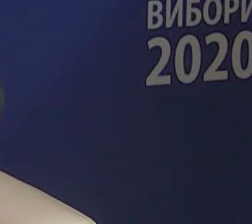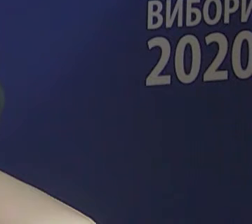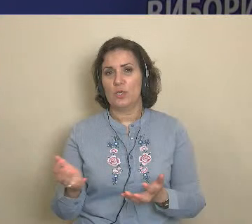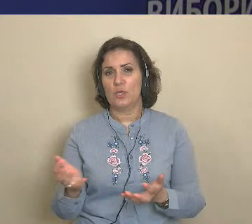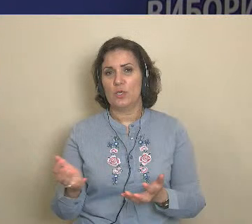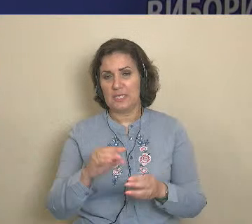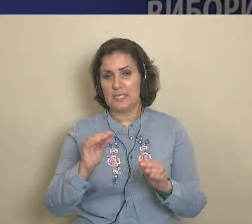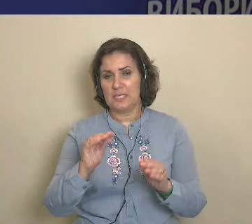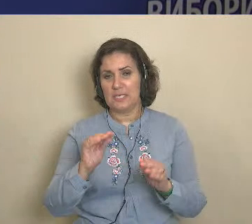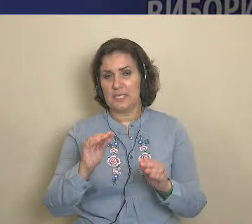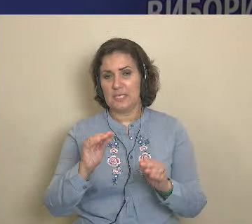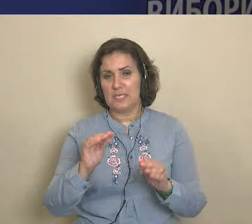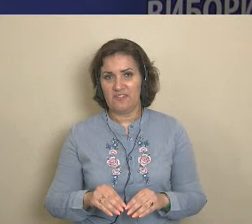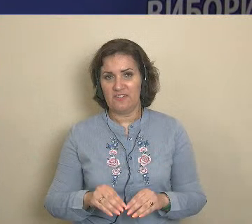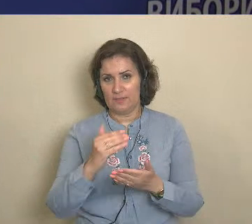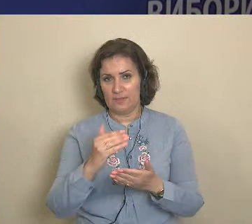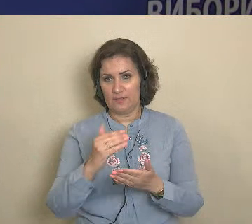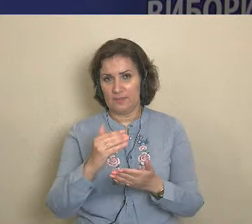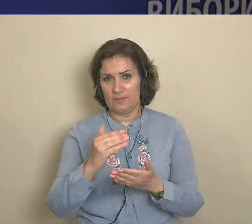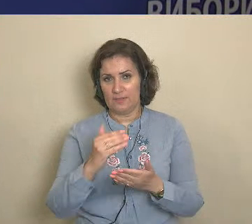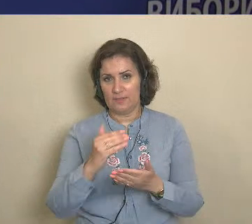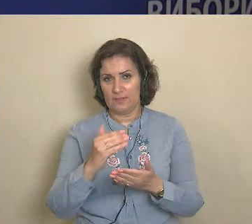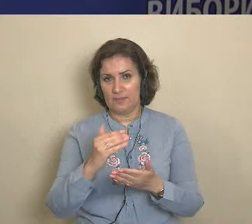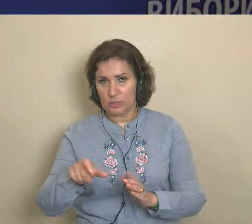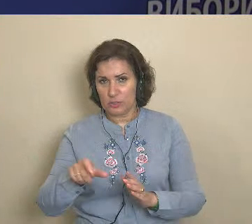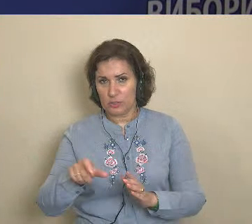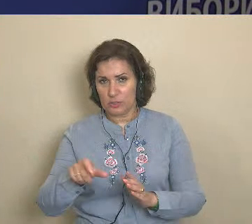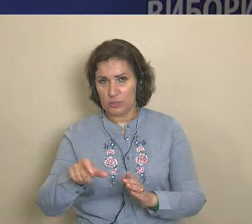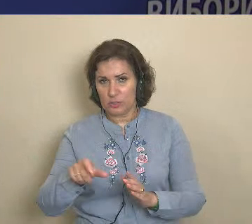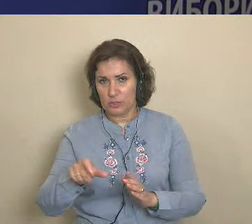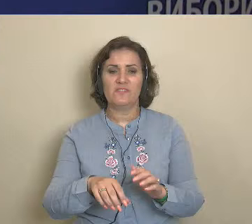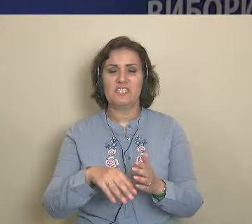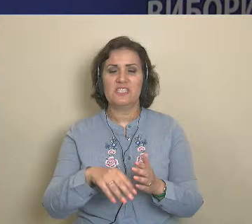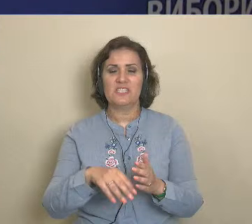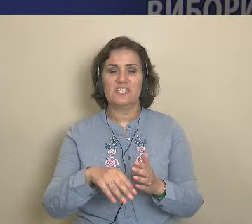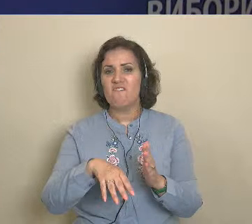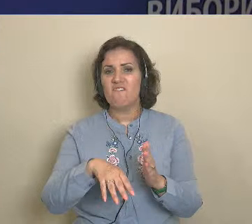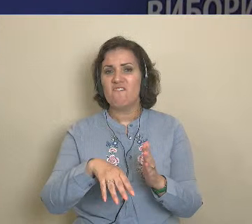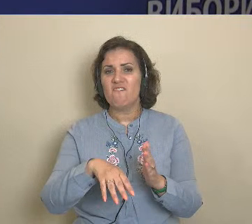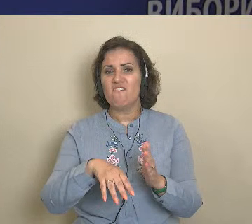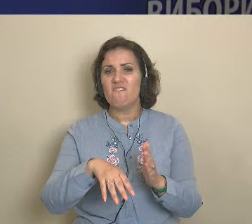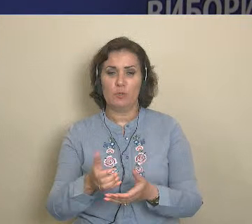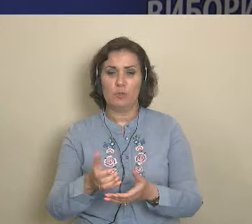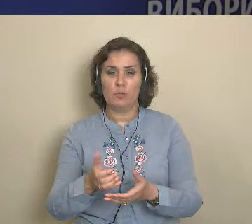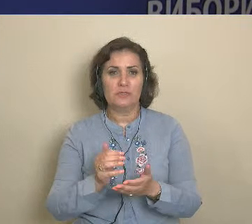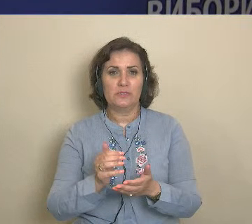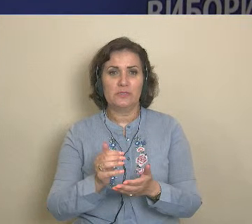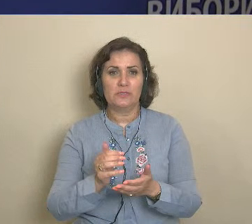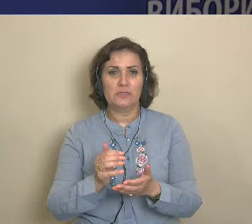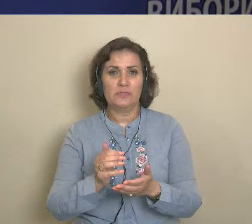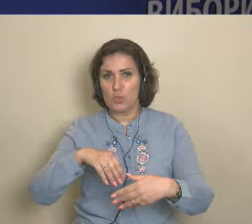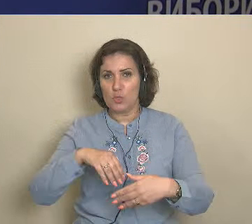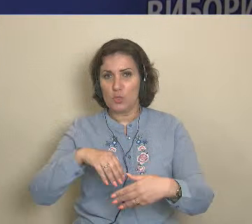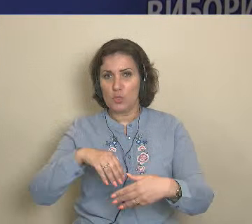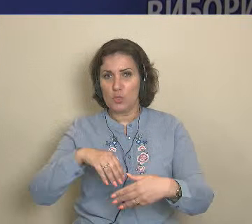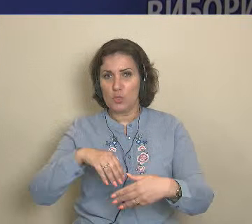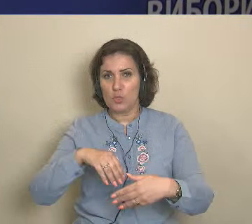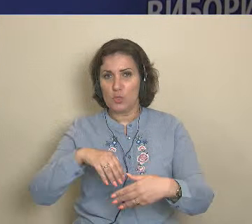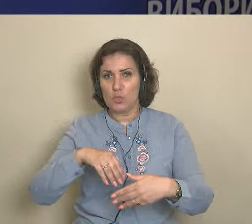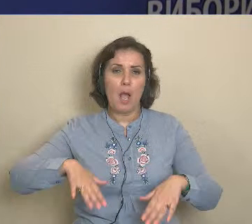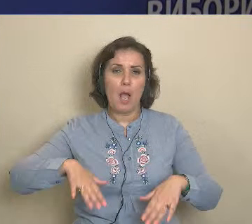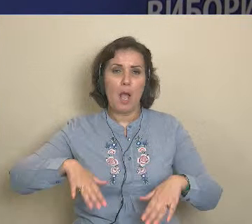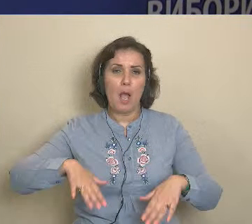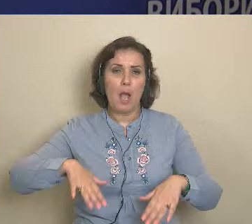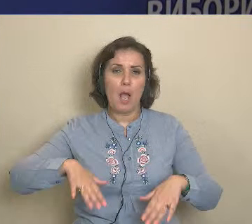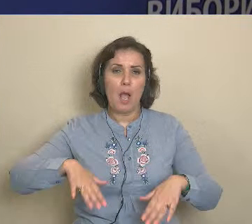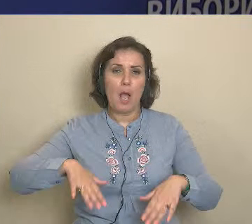the stage of receiving the voters' lists. Well, the voters should